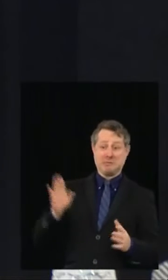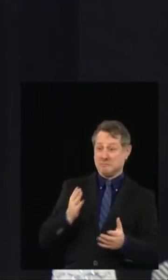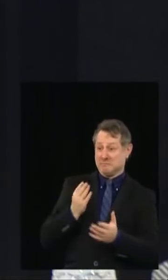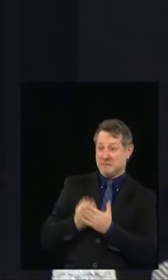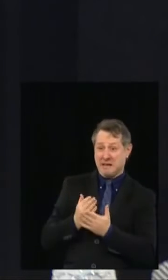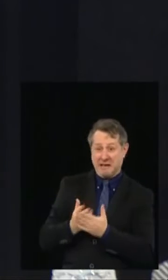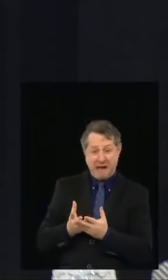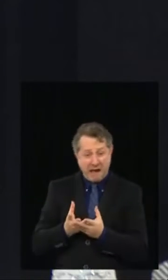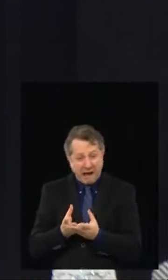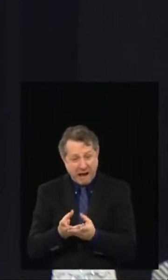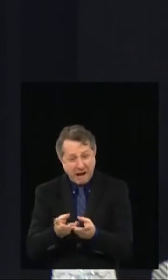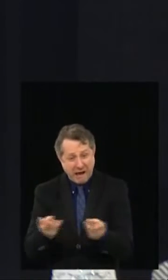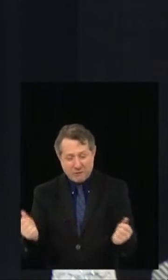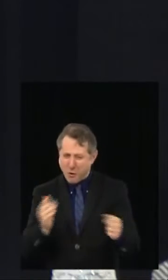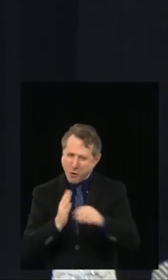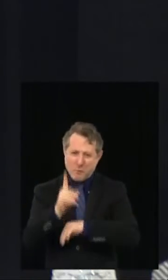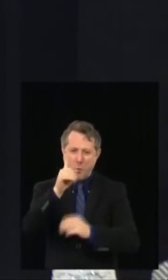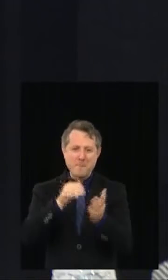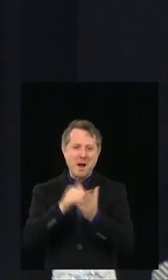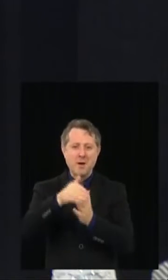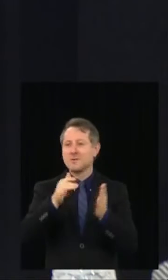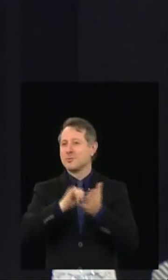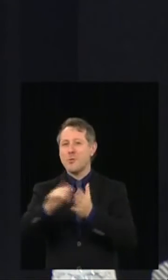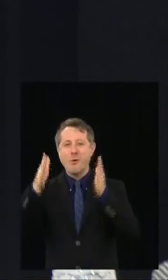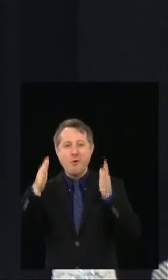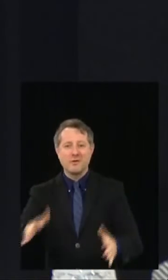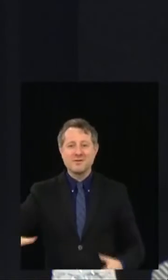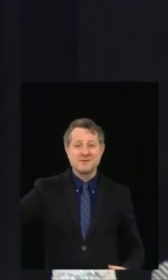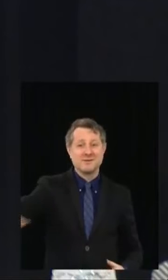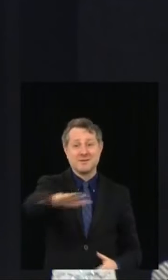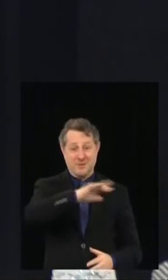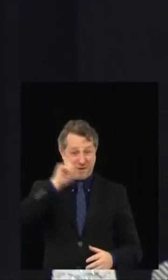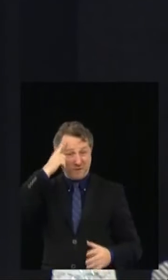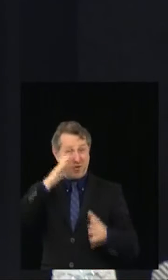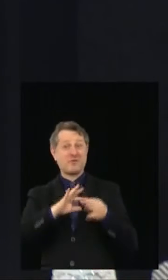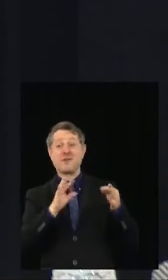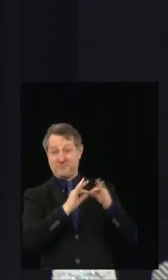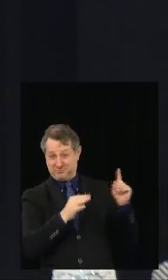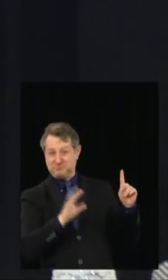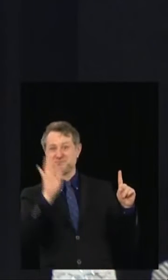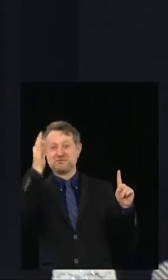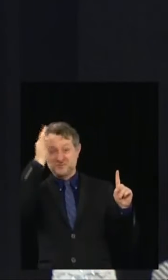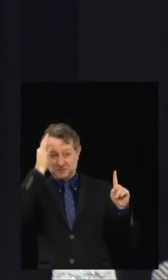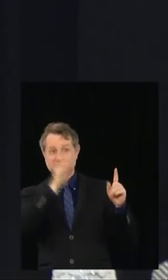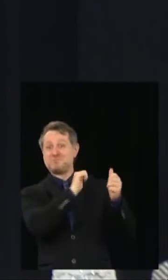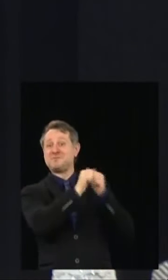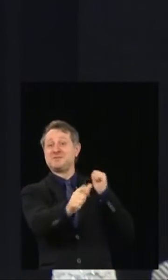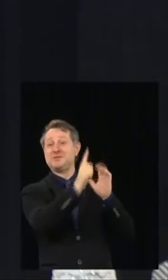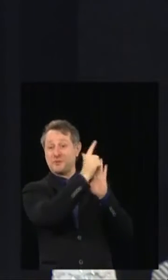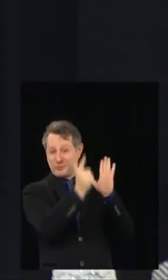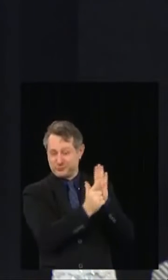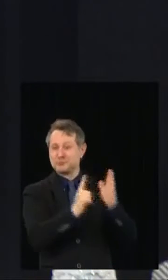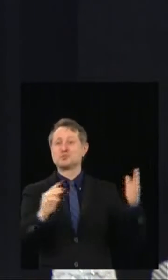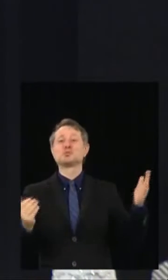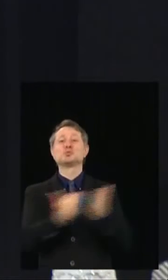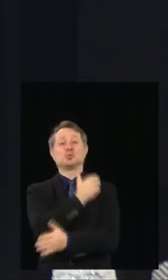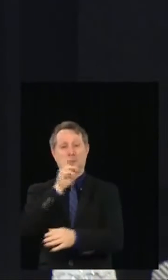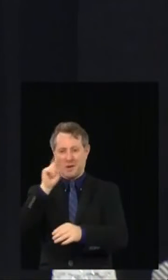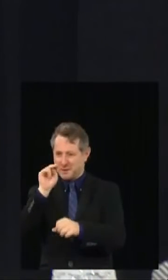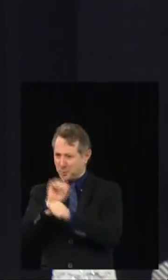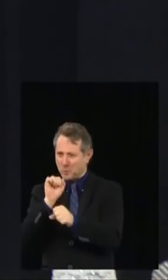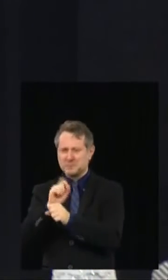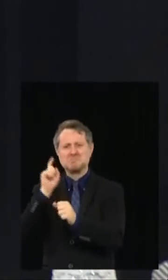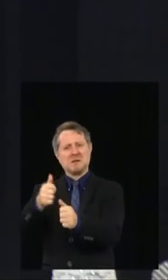unemployment insurance the governor referenced, which was the new unemployment insurance that the federal government announced several weeks ago, that then they originally said you have to apply,